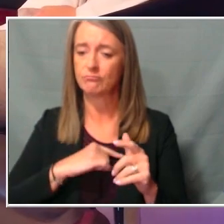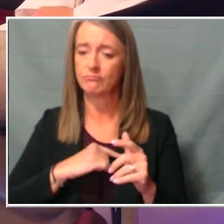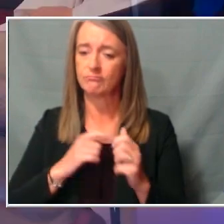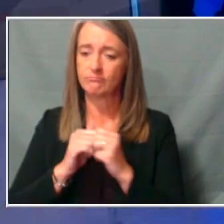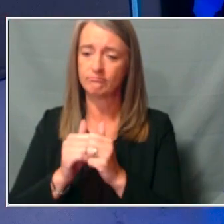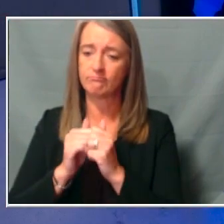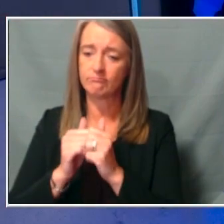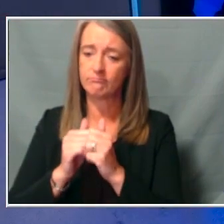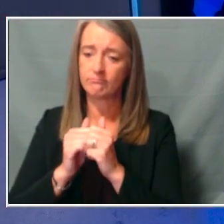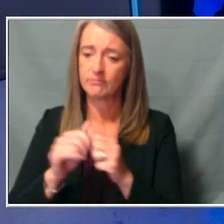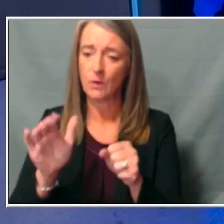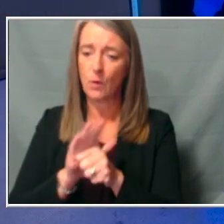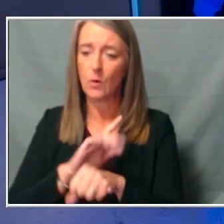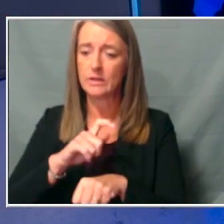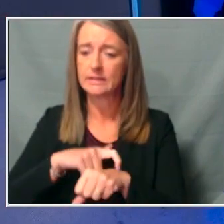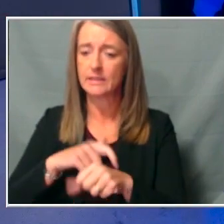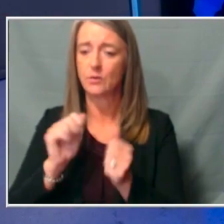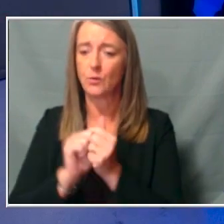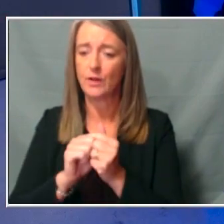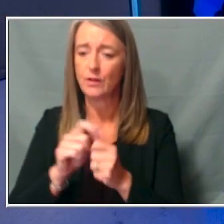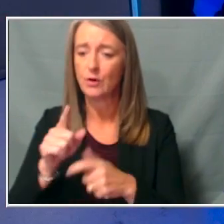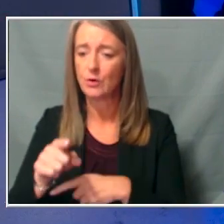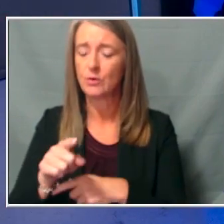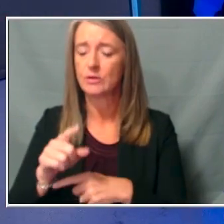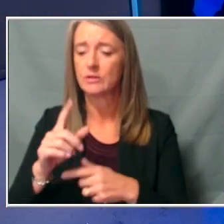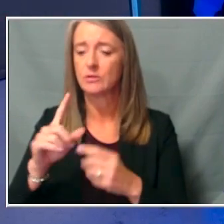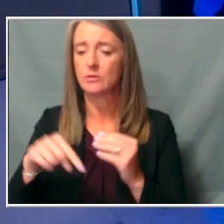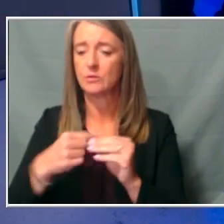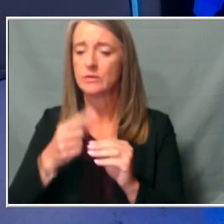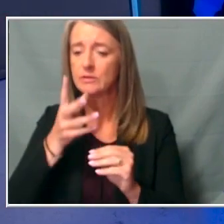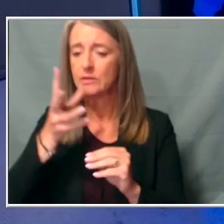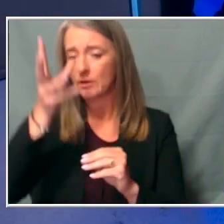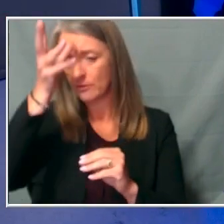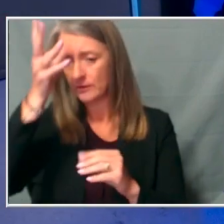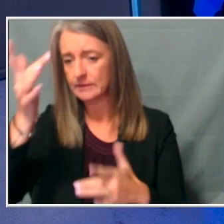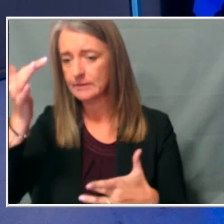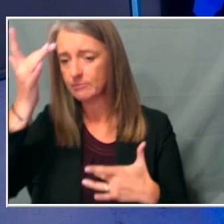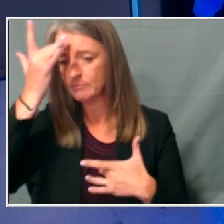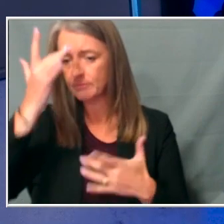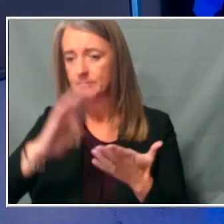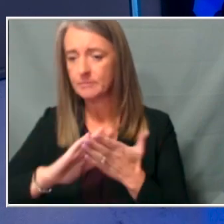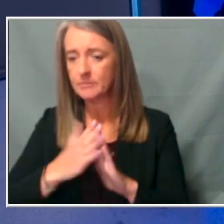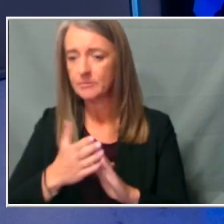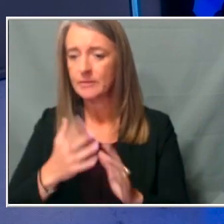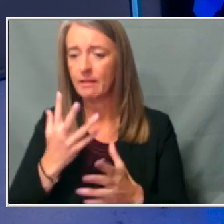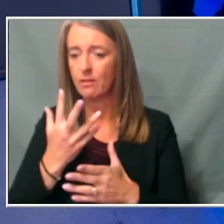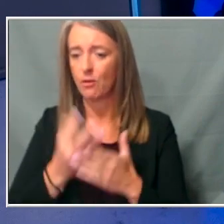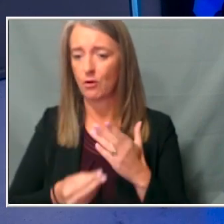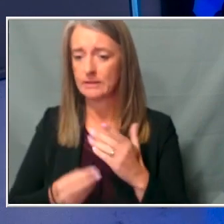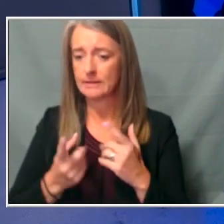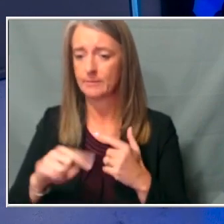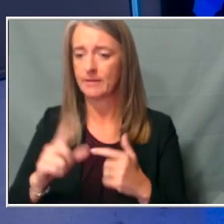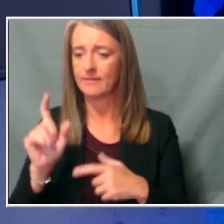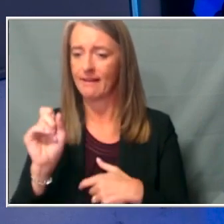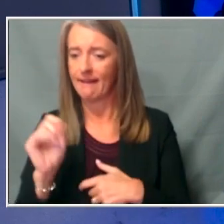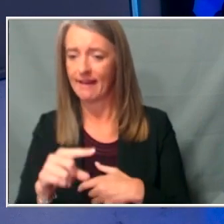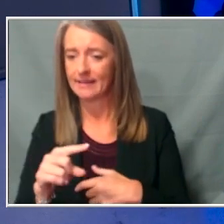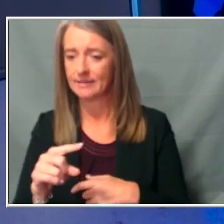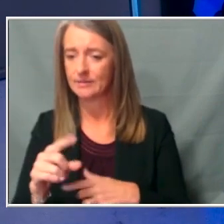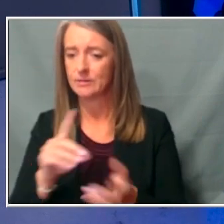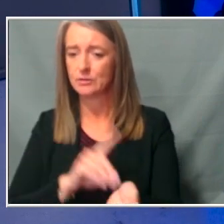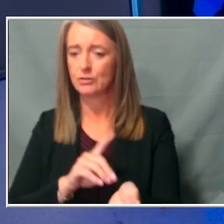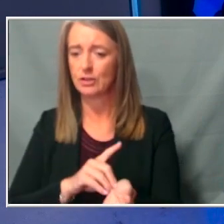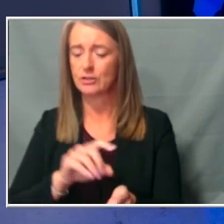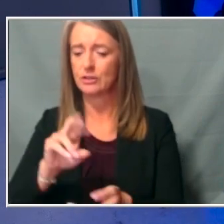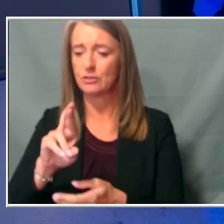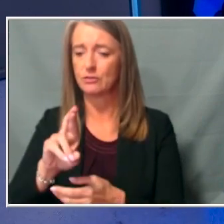whole time, and we were with you when your parents fell ill and you lost them. I just have to ask you, and we have Dr.